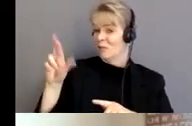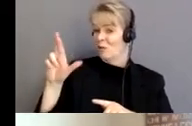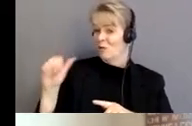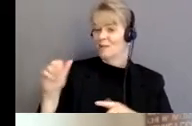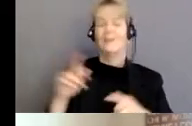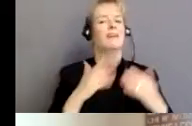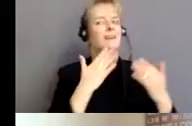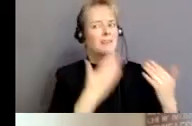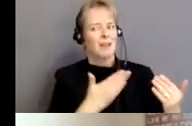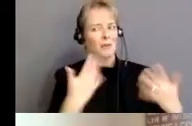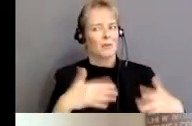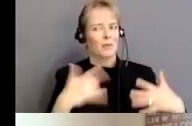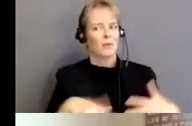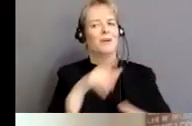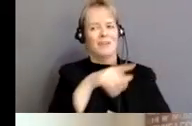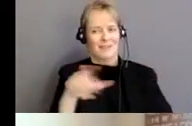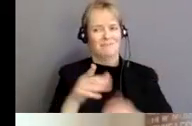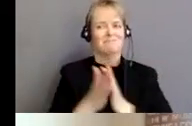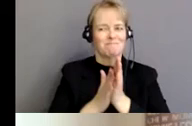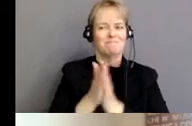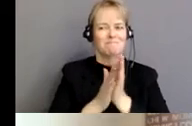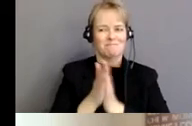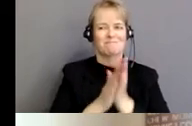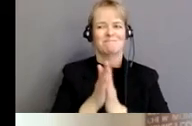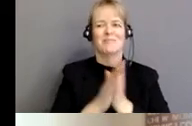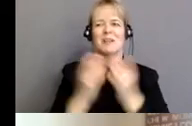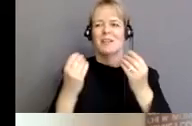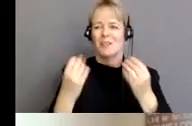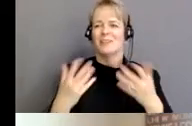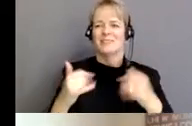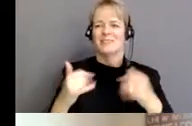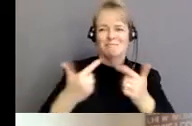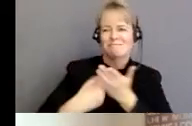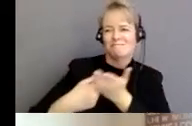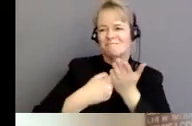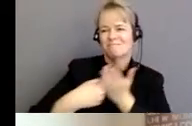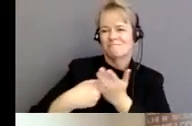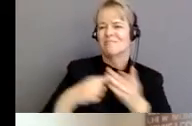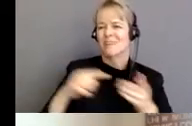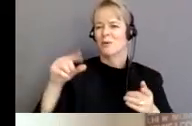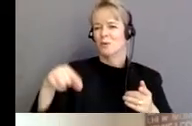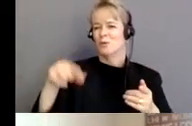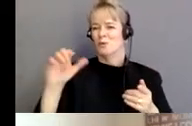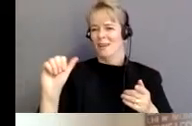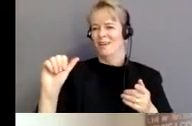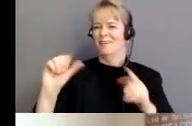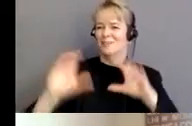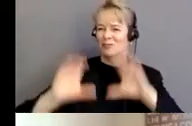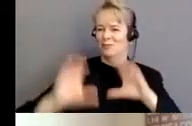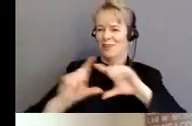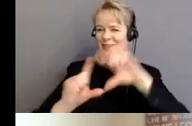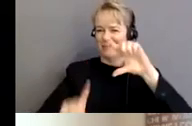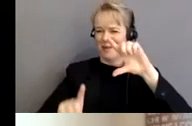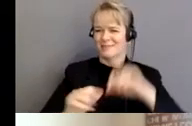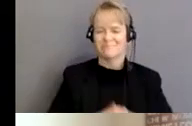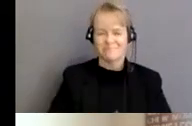great webinar. We're getting a lot of uptake in the Q&A chat box. So we are committed to providing